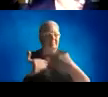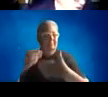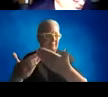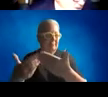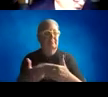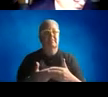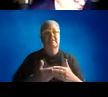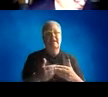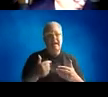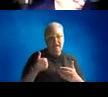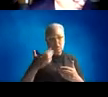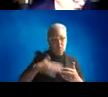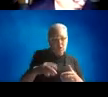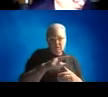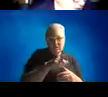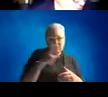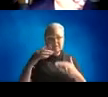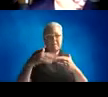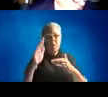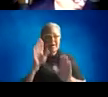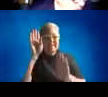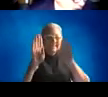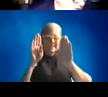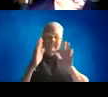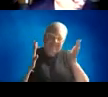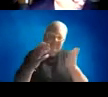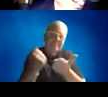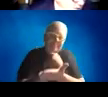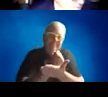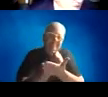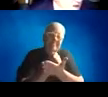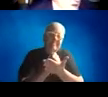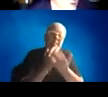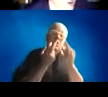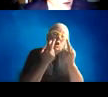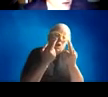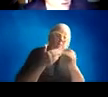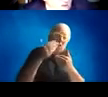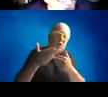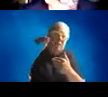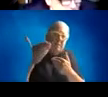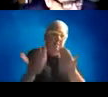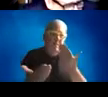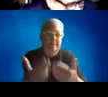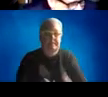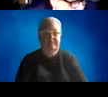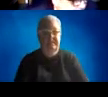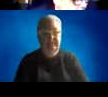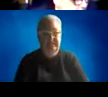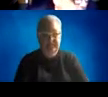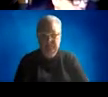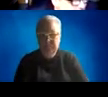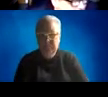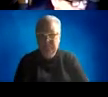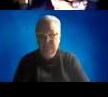people speaking, and thanks for putting up with that. We'll see if we can come back to you in a bit. Shots of children with and